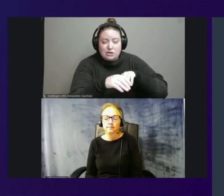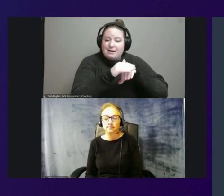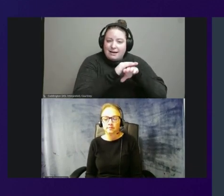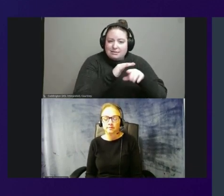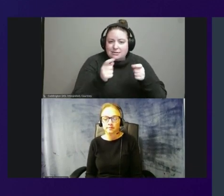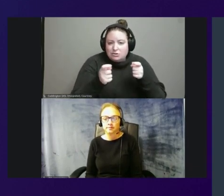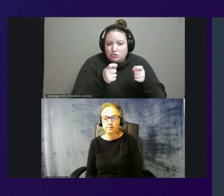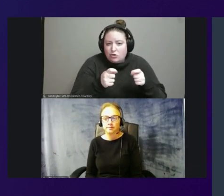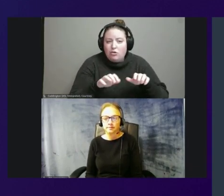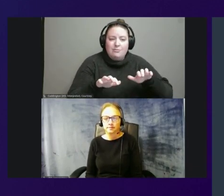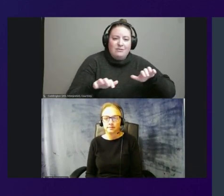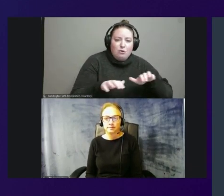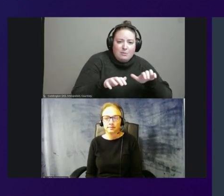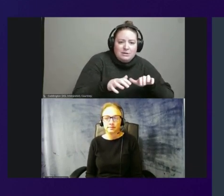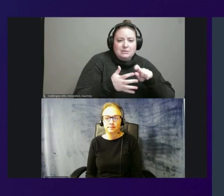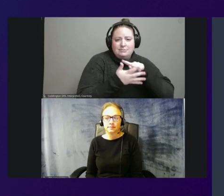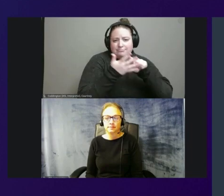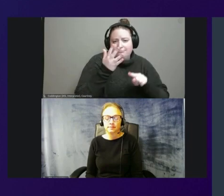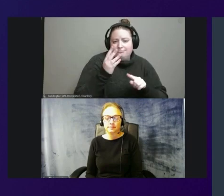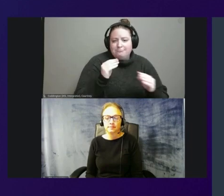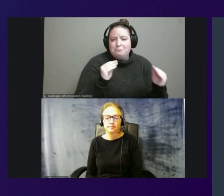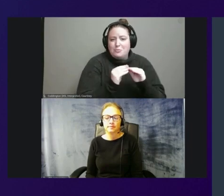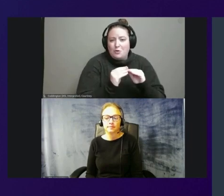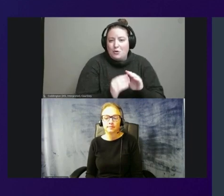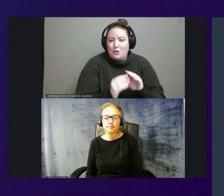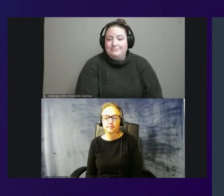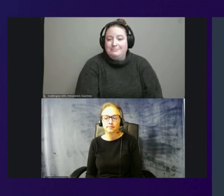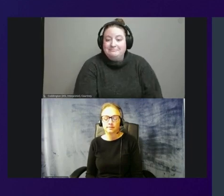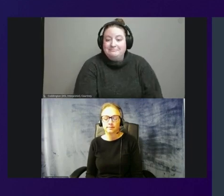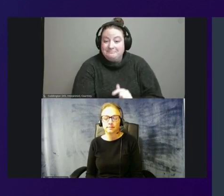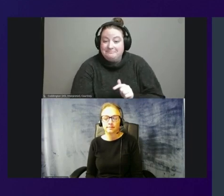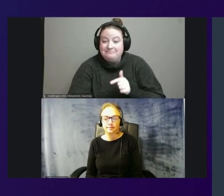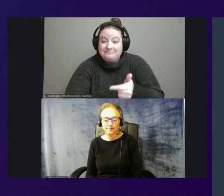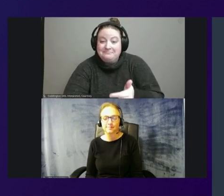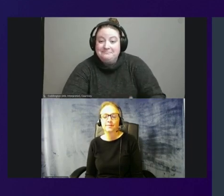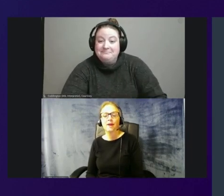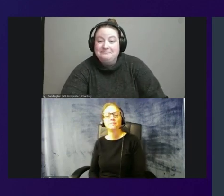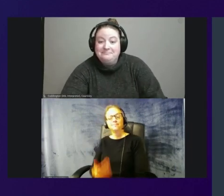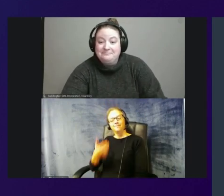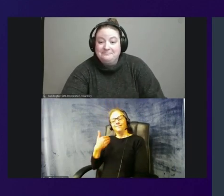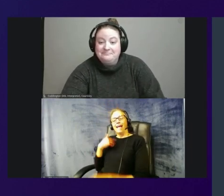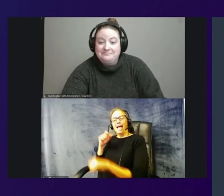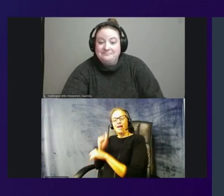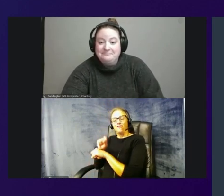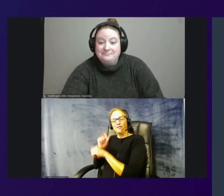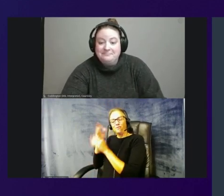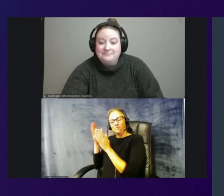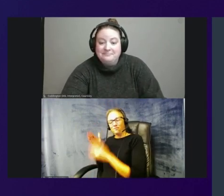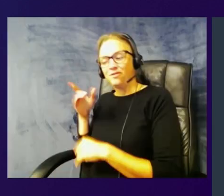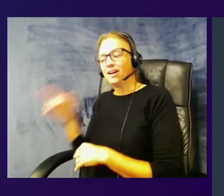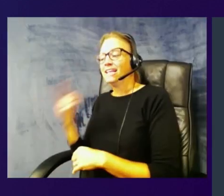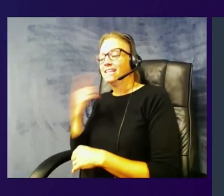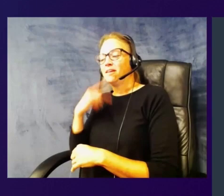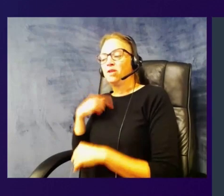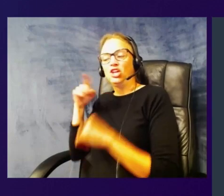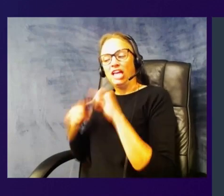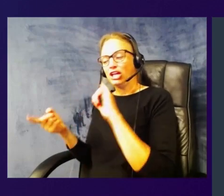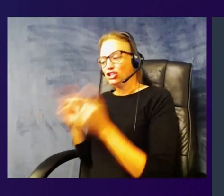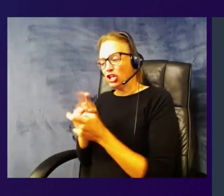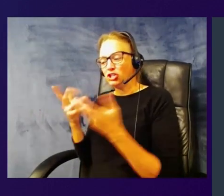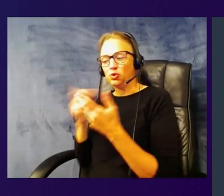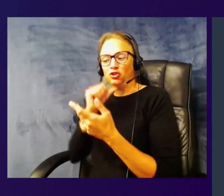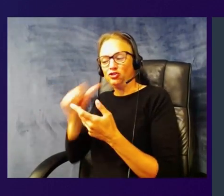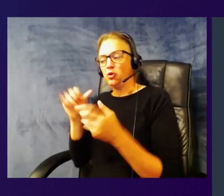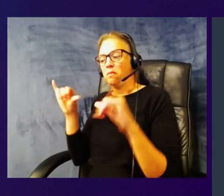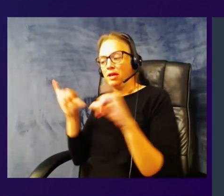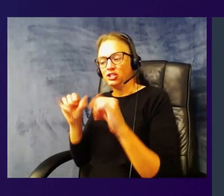performance, and more. I have a colleague that always says, you can't change what you don't measure. And in the context of S3